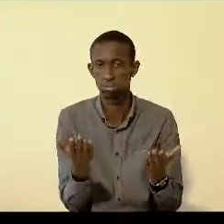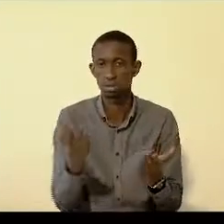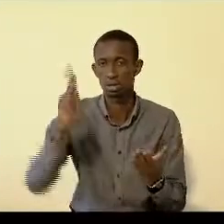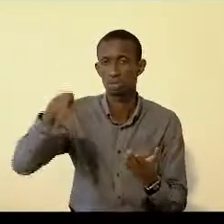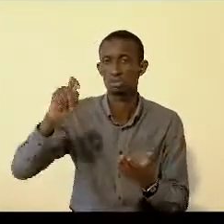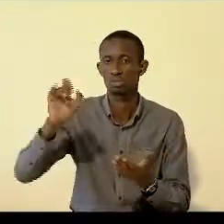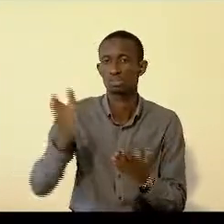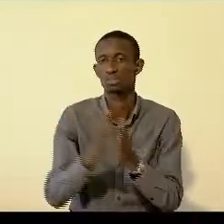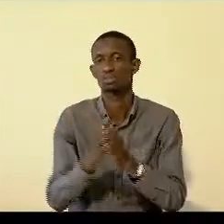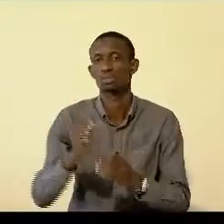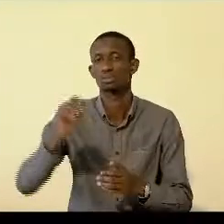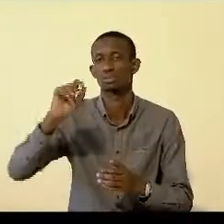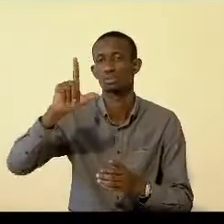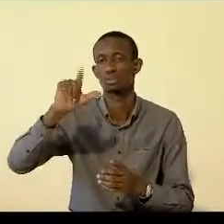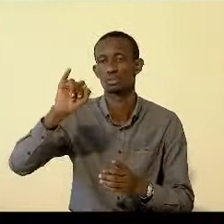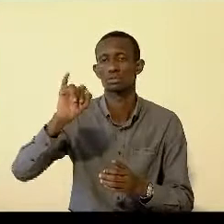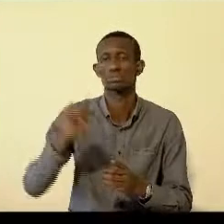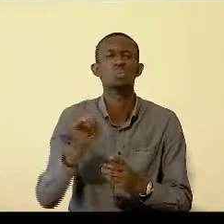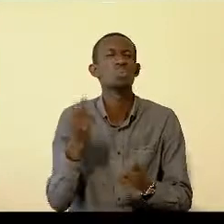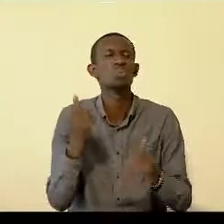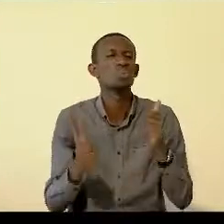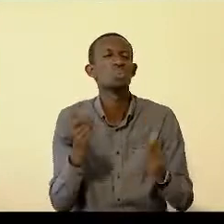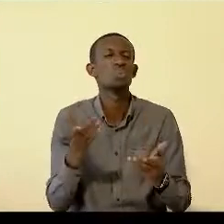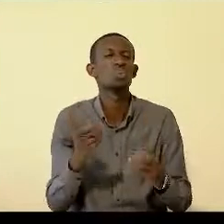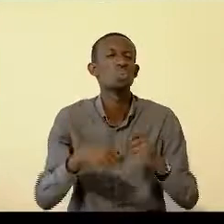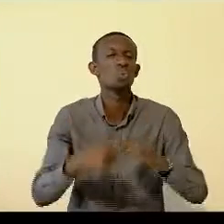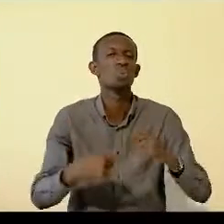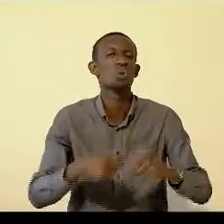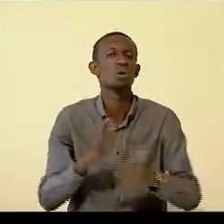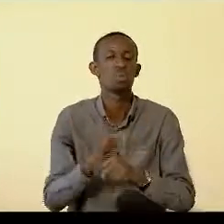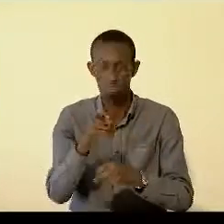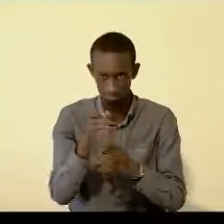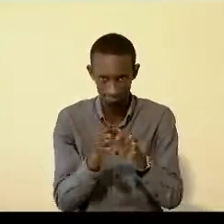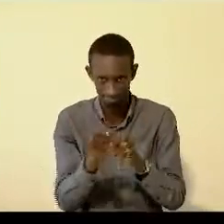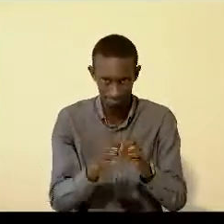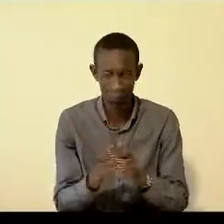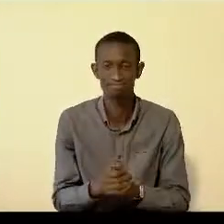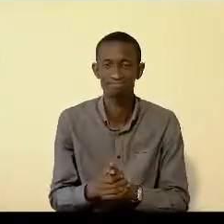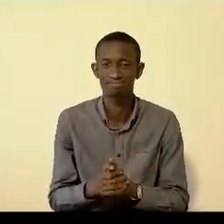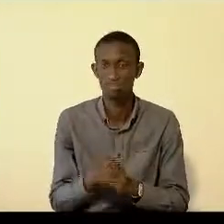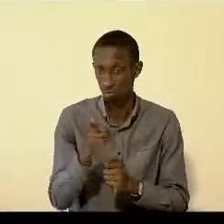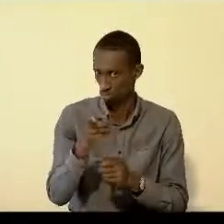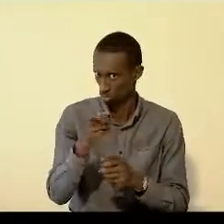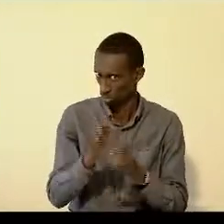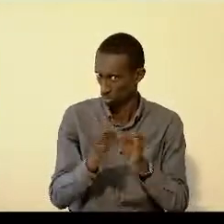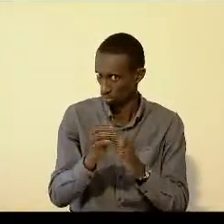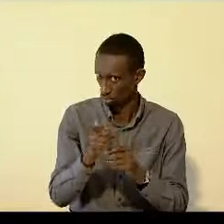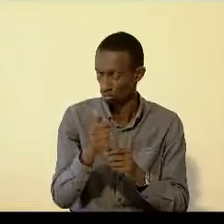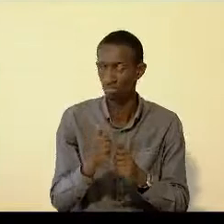lithium. Which one is more reactive? And you explain your answer. Make sure you explain your